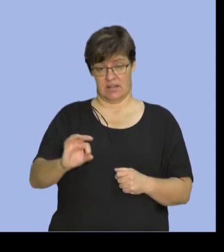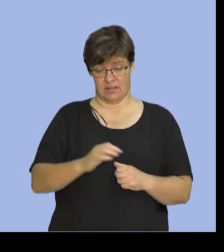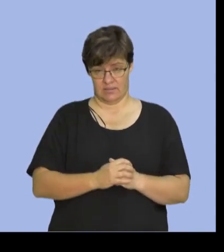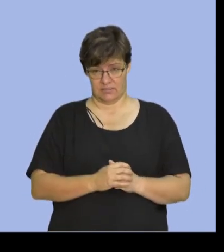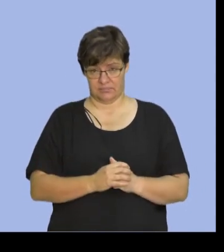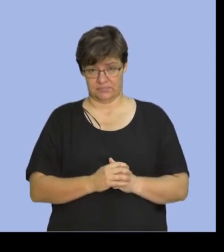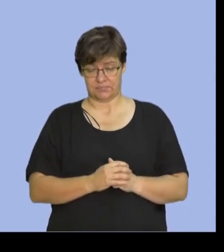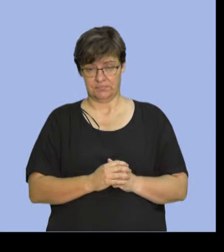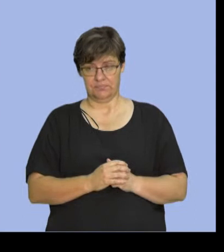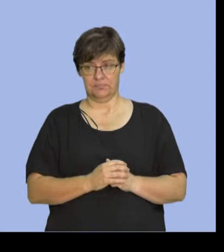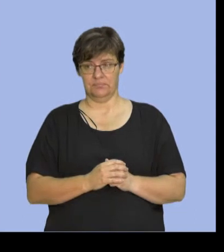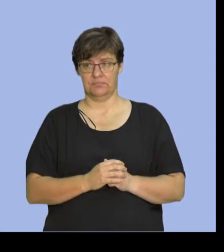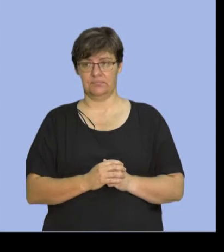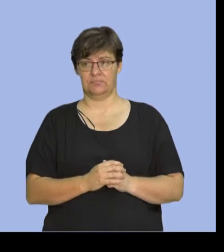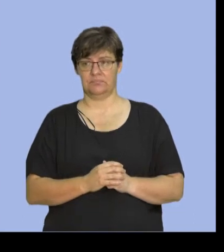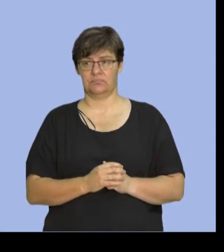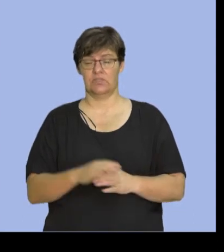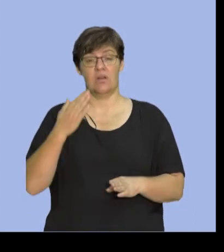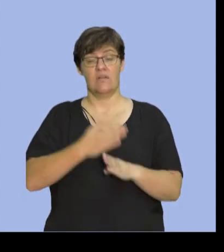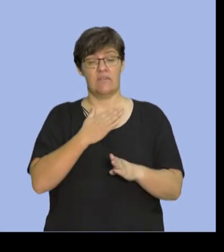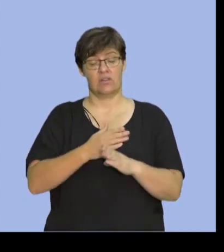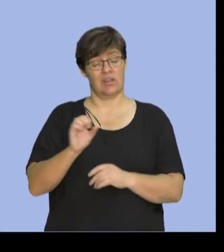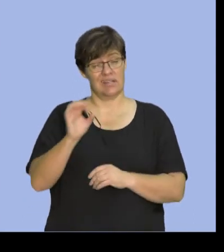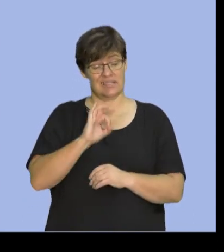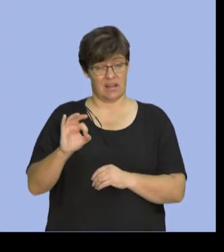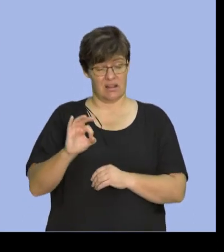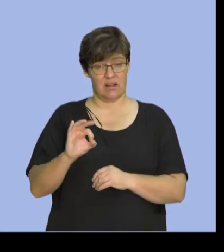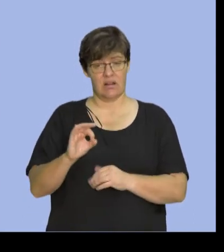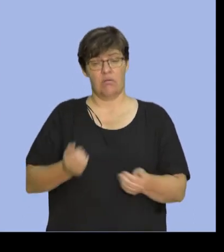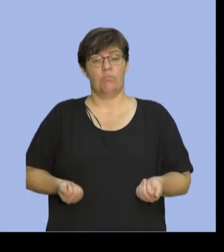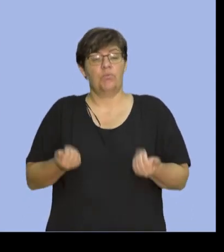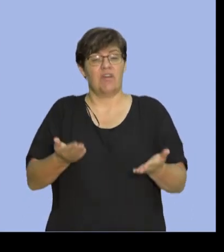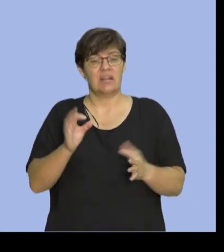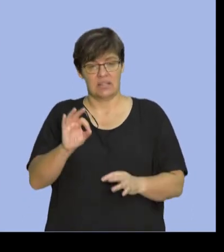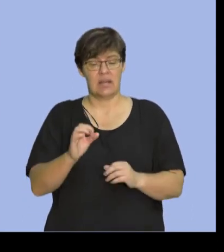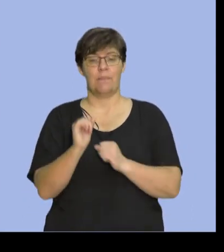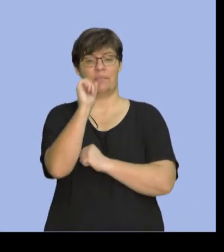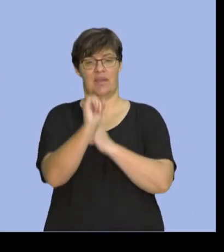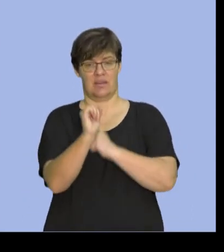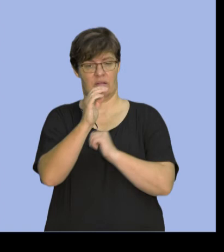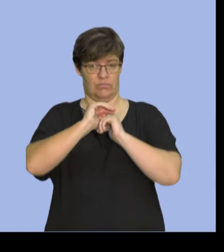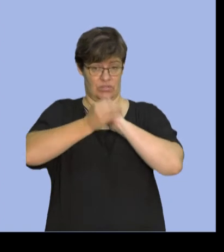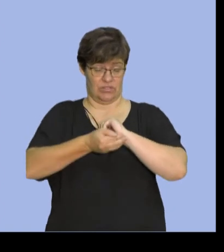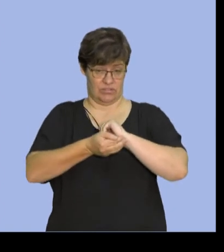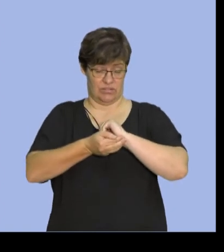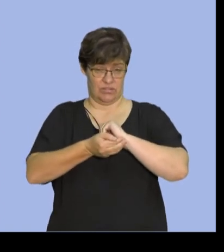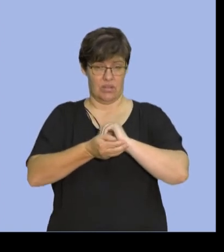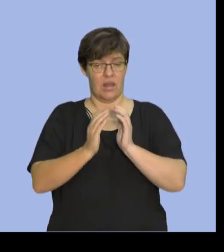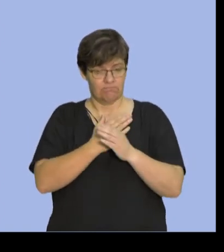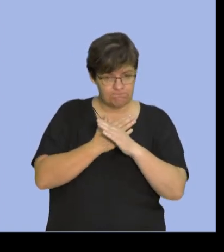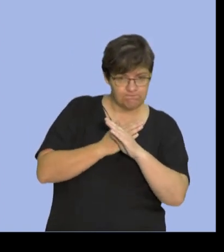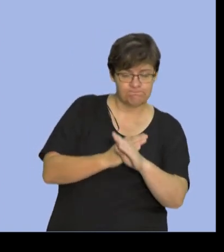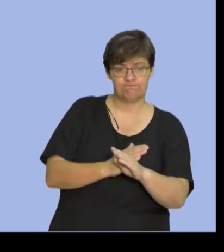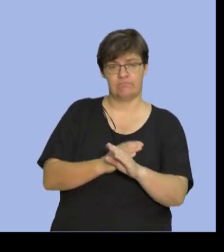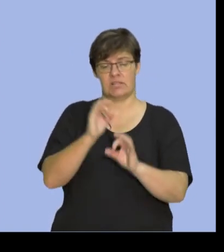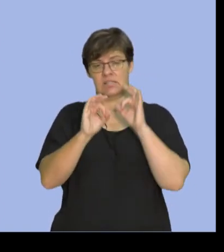wall. So the function of the plant cell is that it provides the cell with mechanical protection and shielding the cell